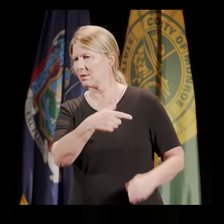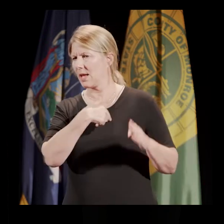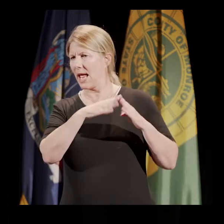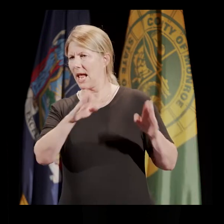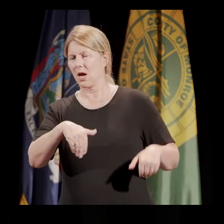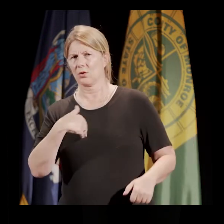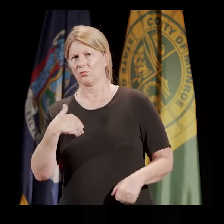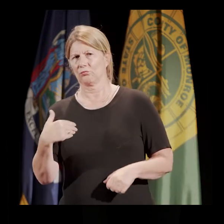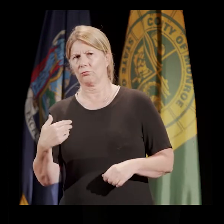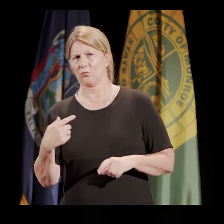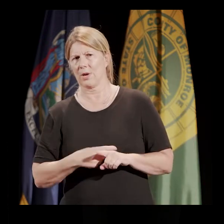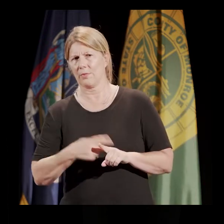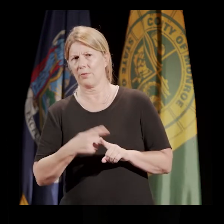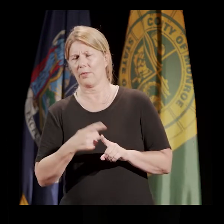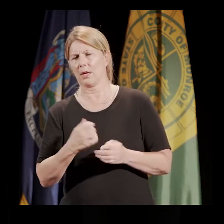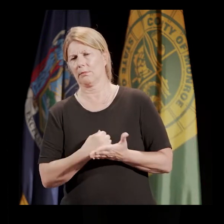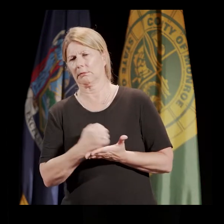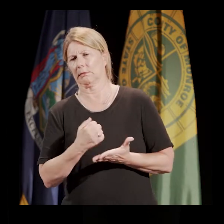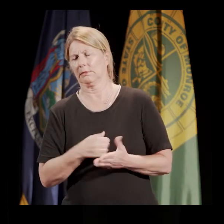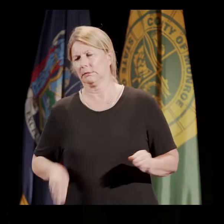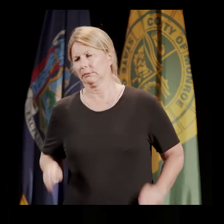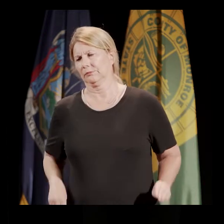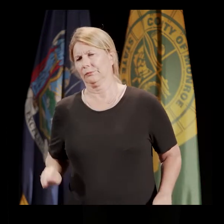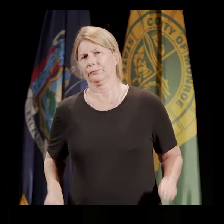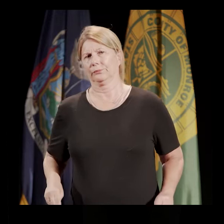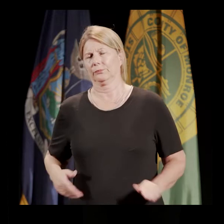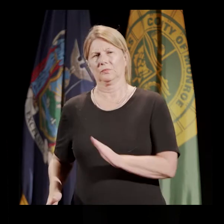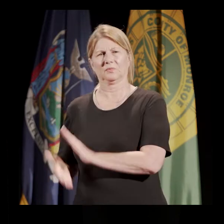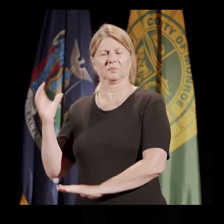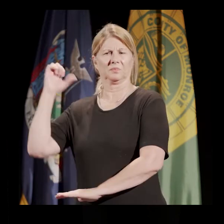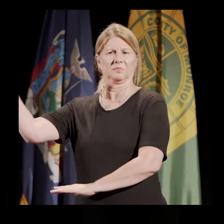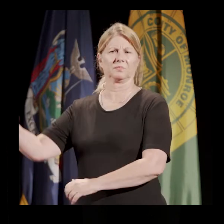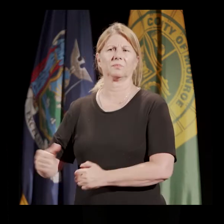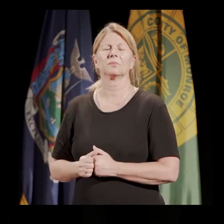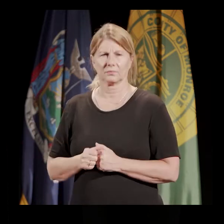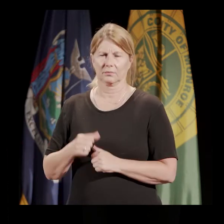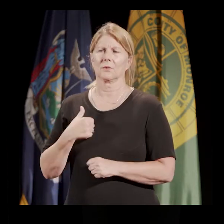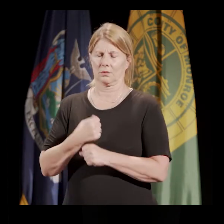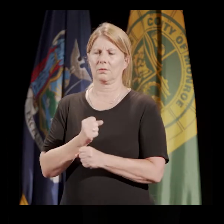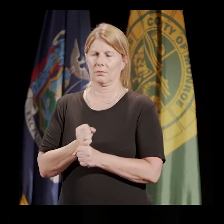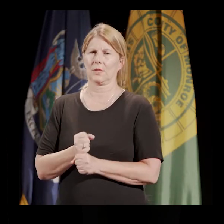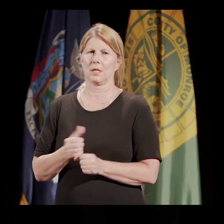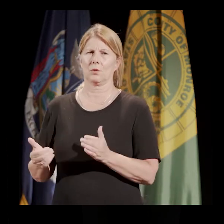So we're adding 8 more code enforcement officers to our inspection and compliance field. And we've created a position in our